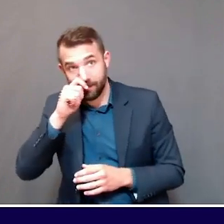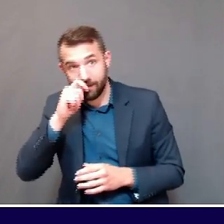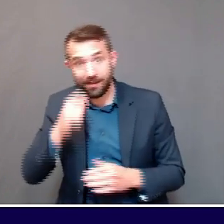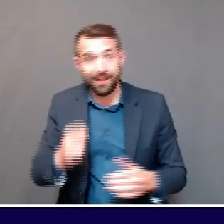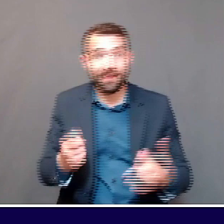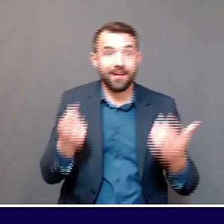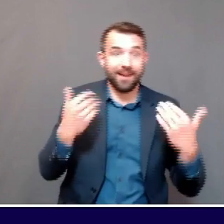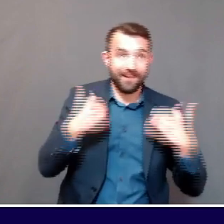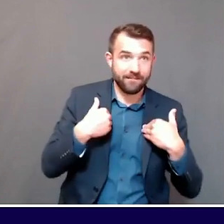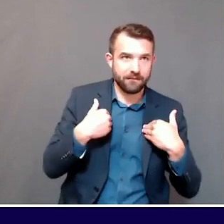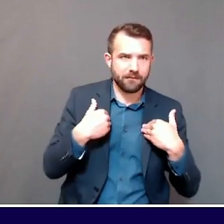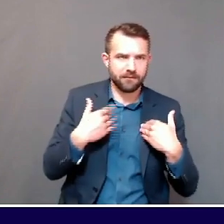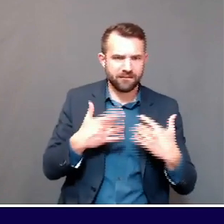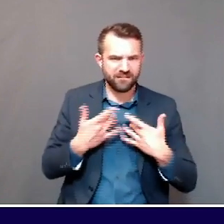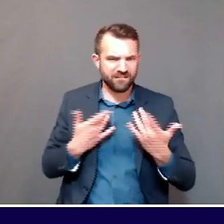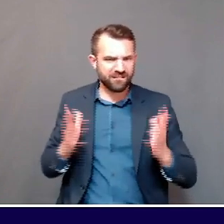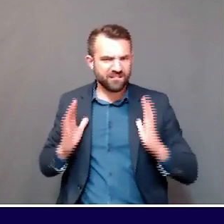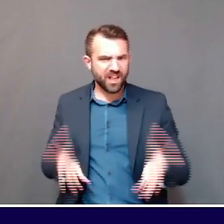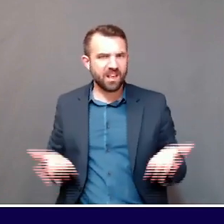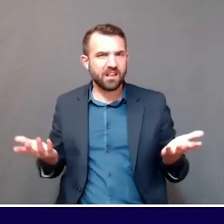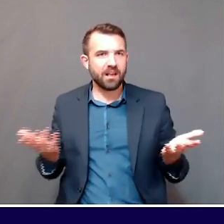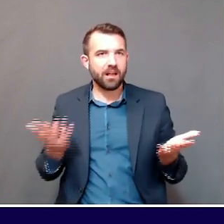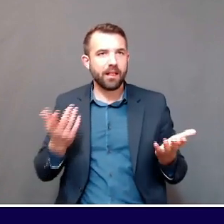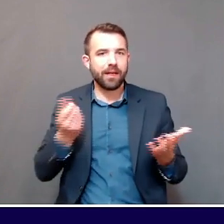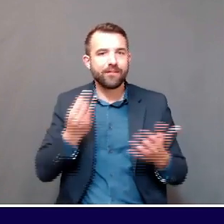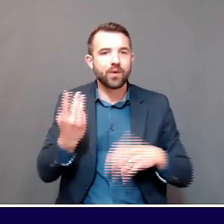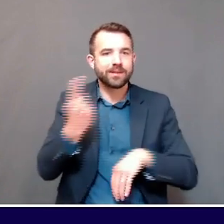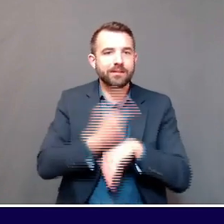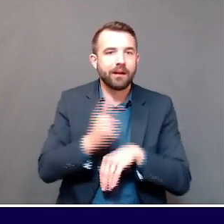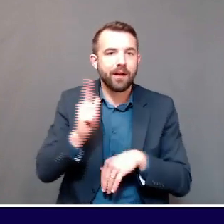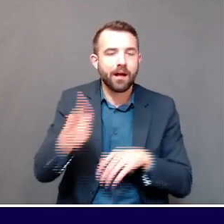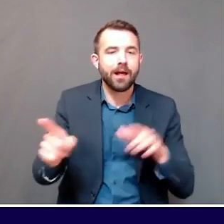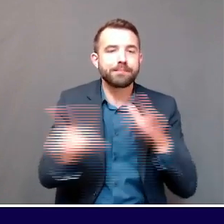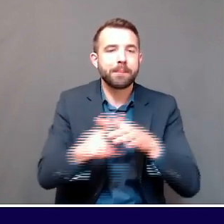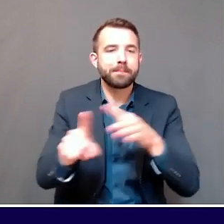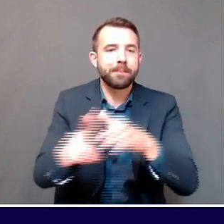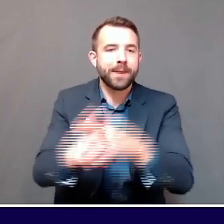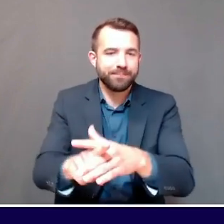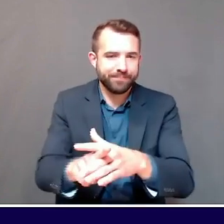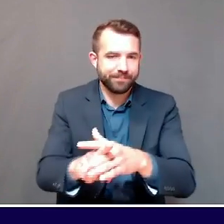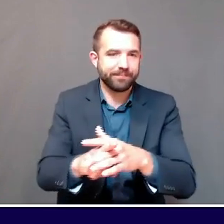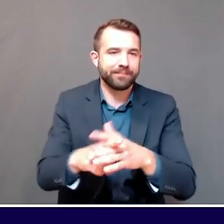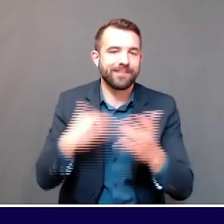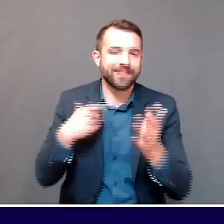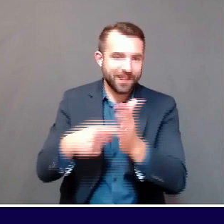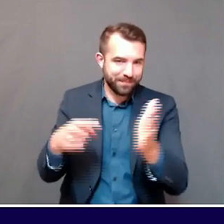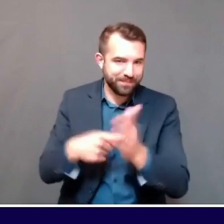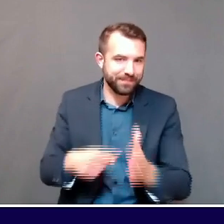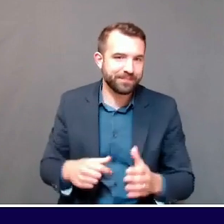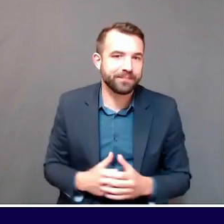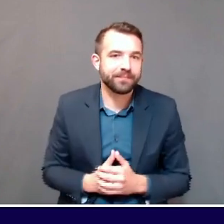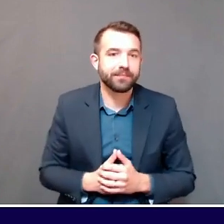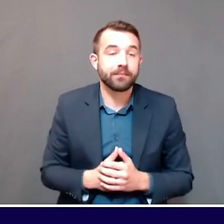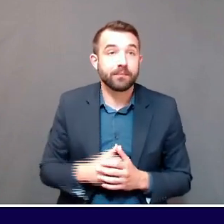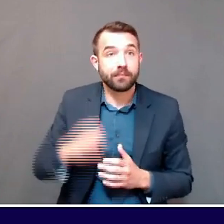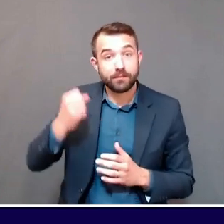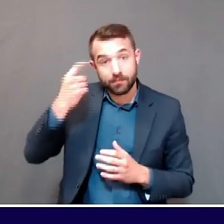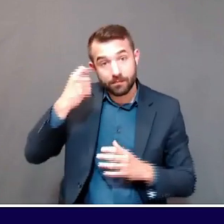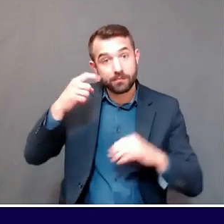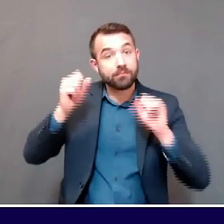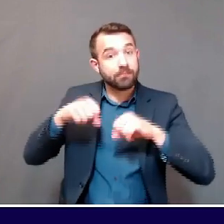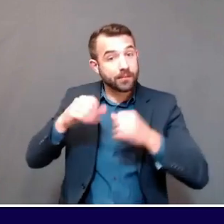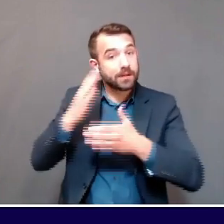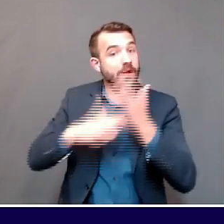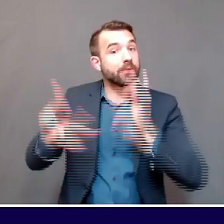days before they develop symptoms. But for that individual who remains completely asymptomatic throughout